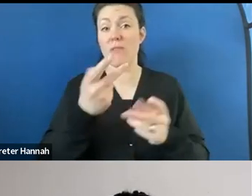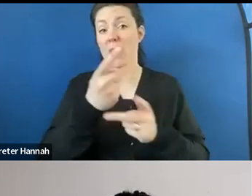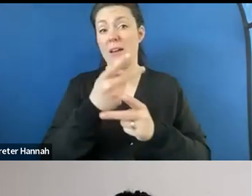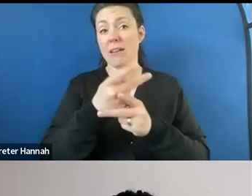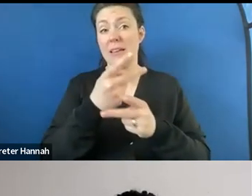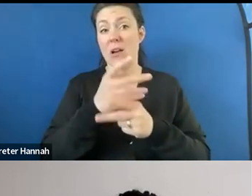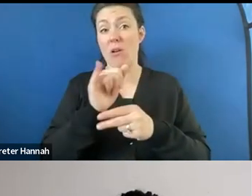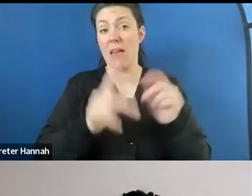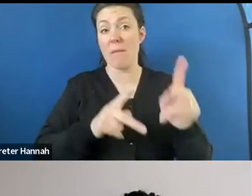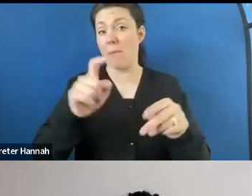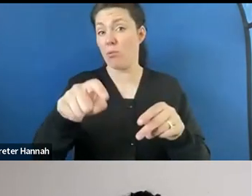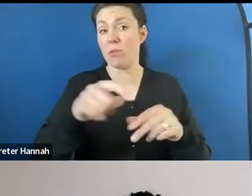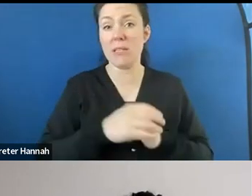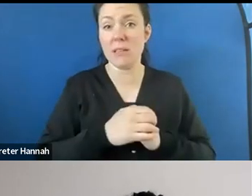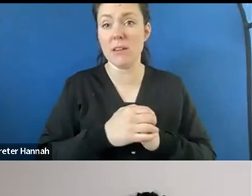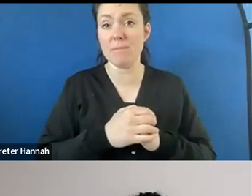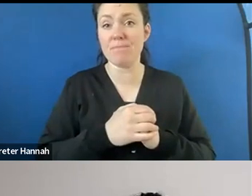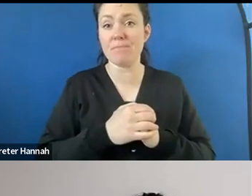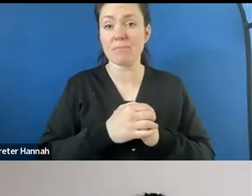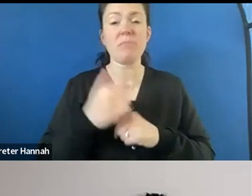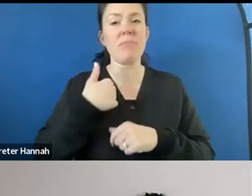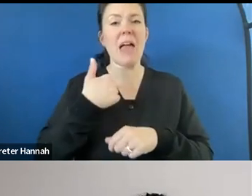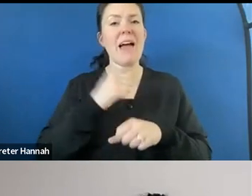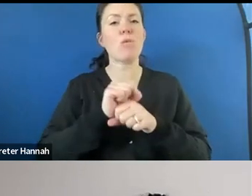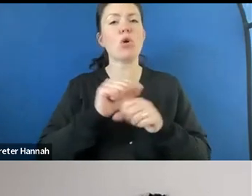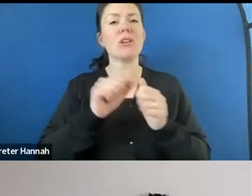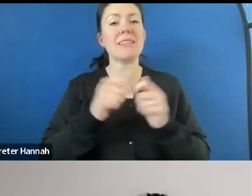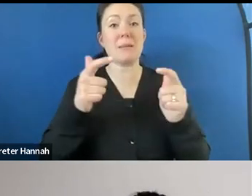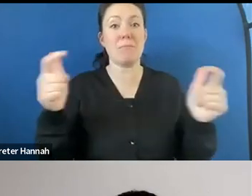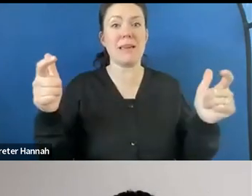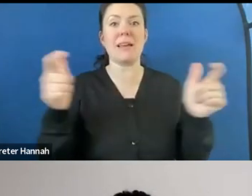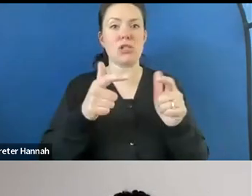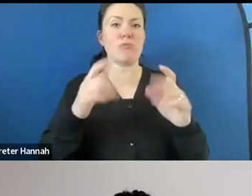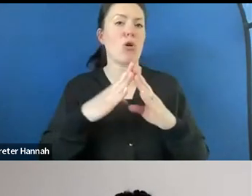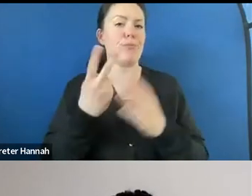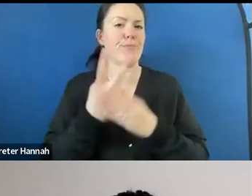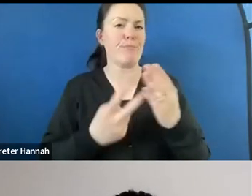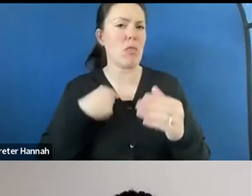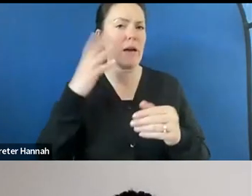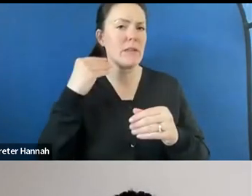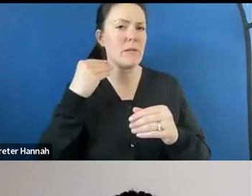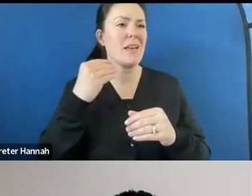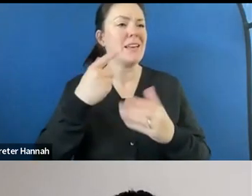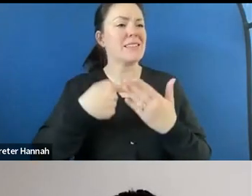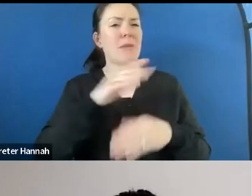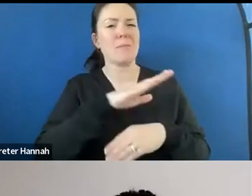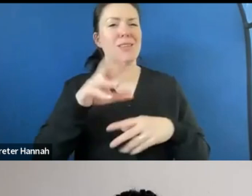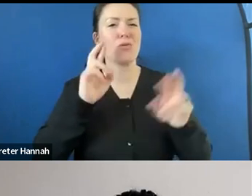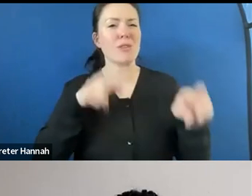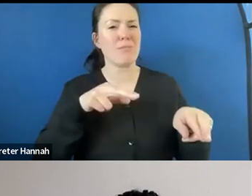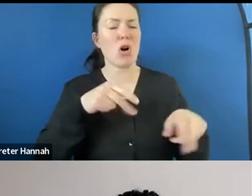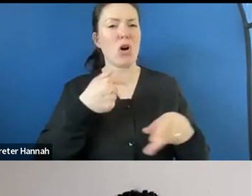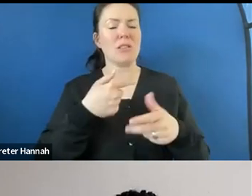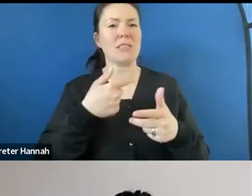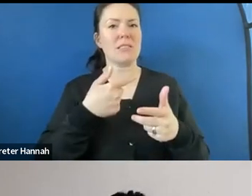folks need? And I think that, you know, I've worked in communities like big and small who have, you know, the response can be difficult to have.